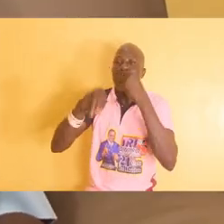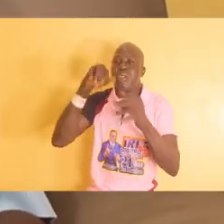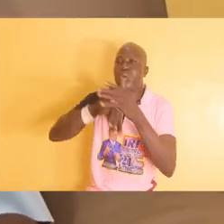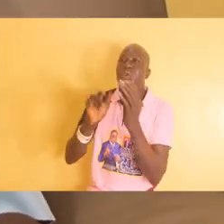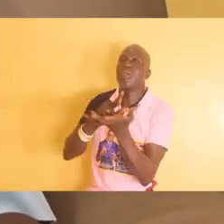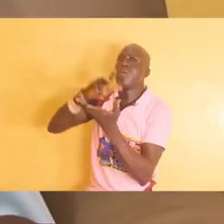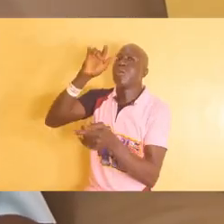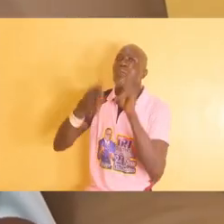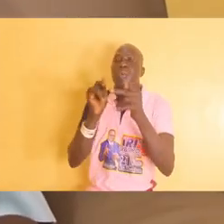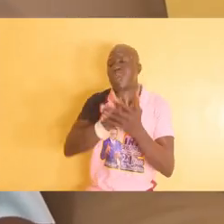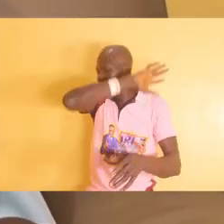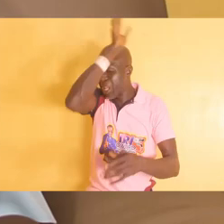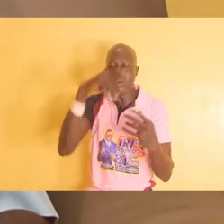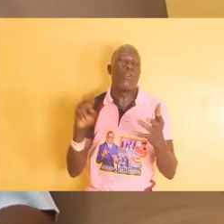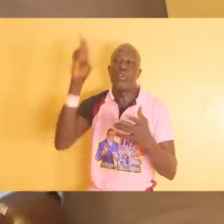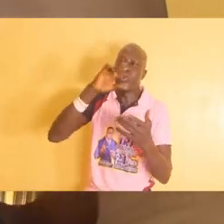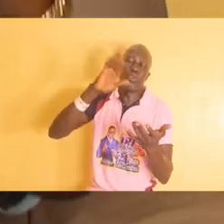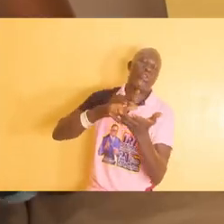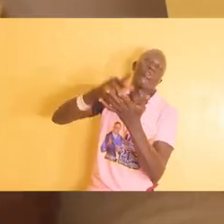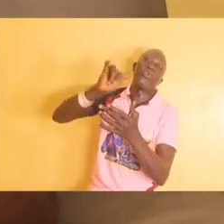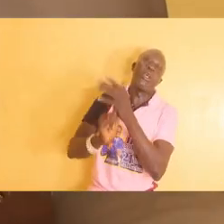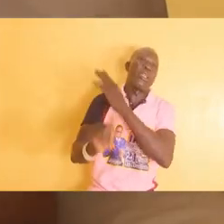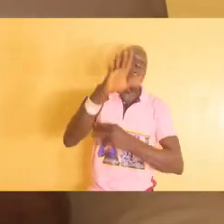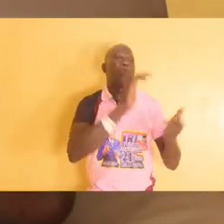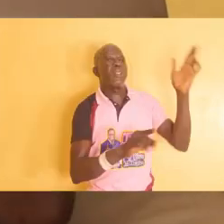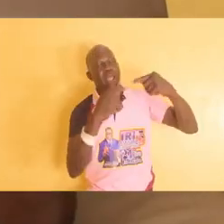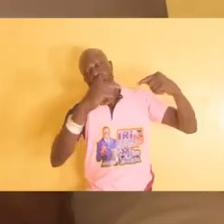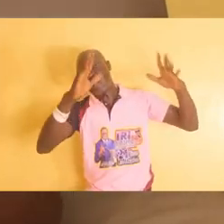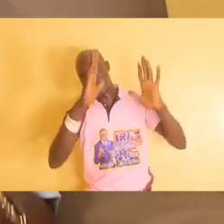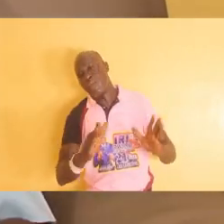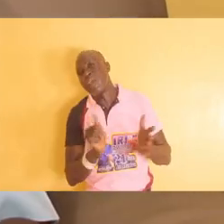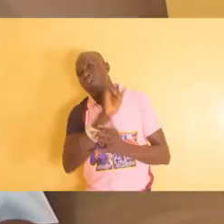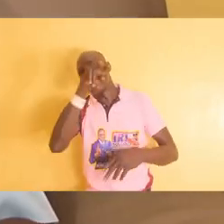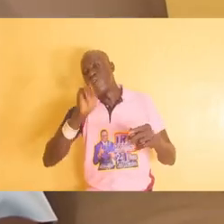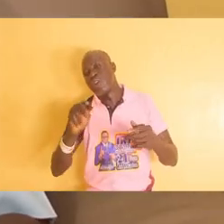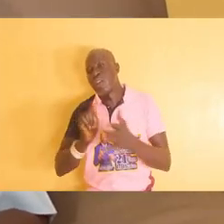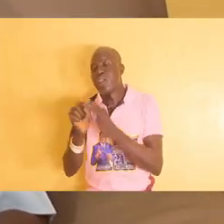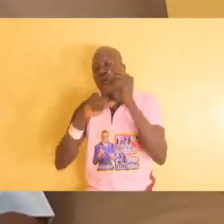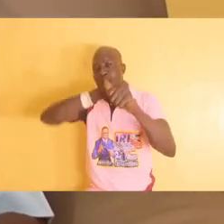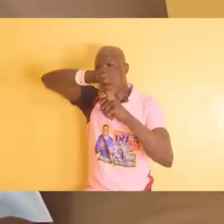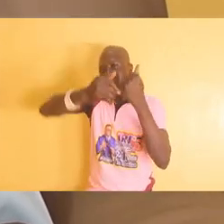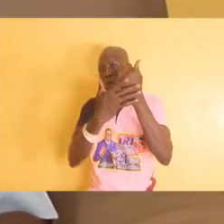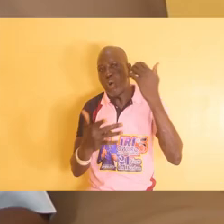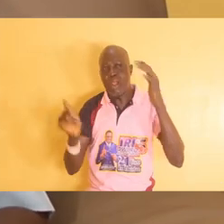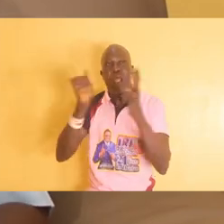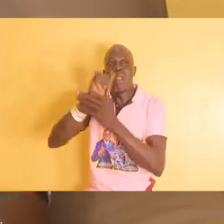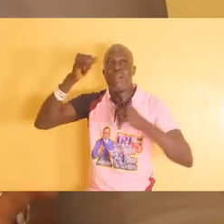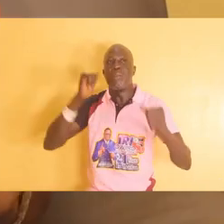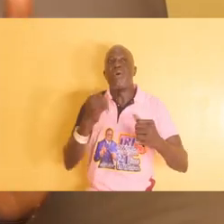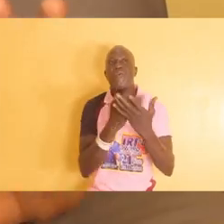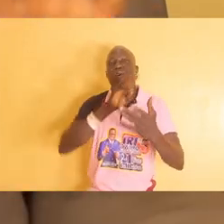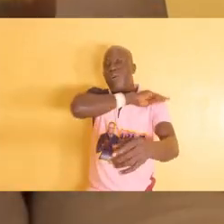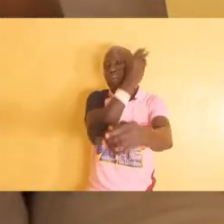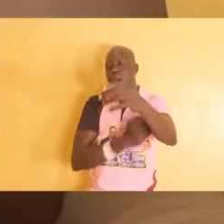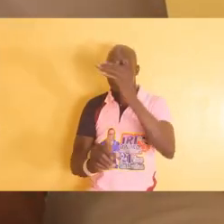with glorious people. But they could not use glory. That's enemy. You need a heart. The power of the